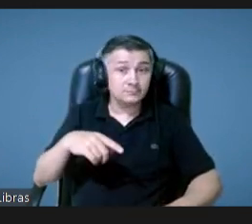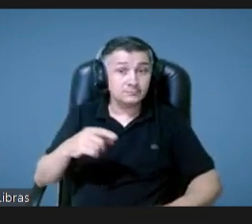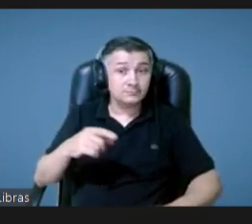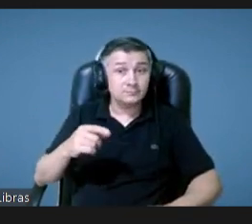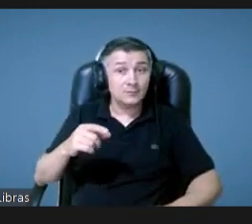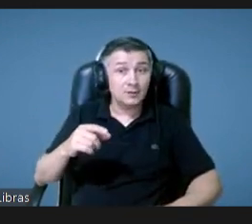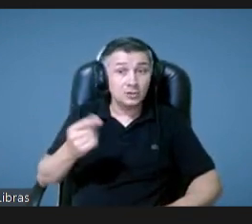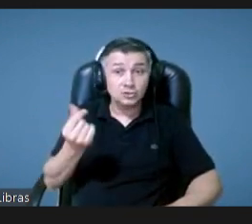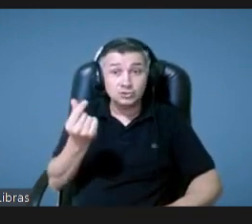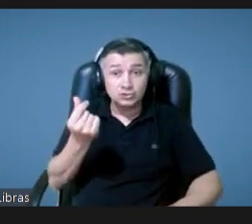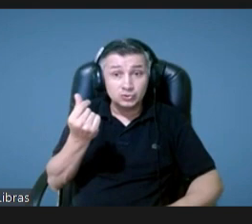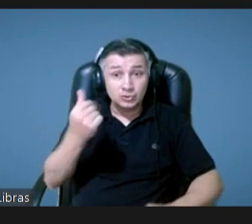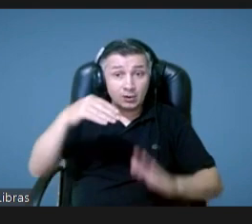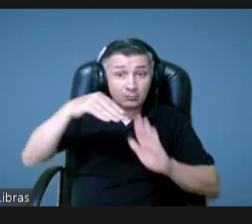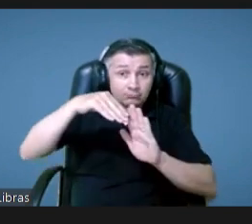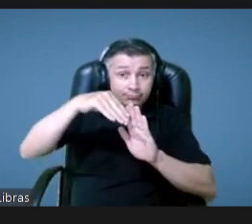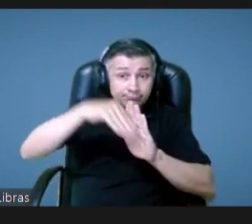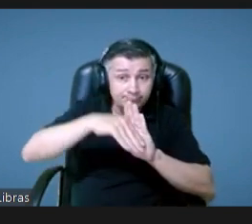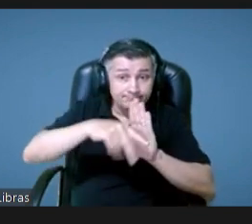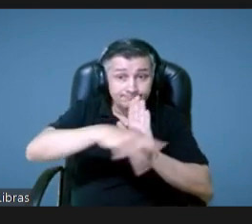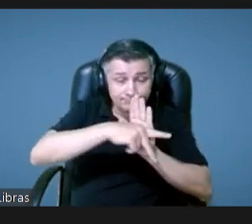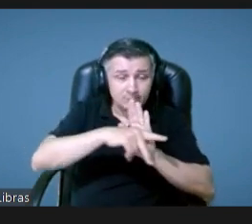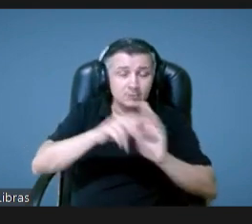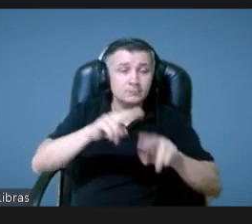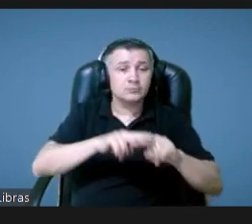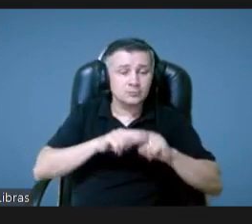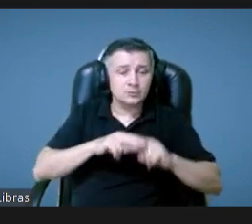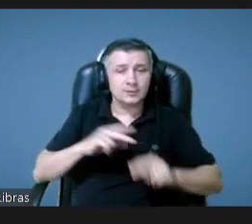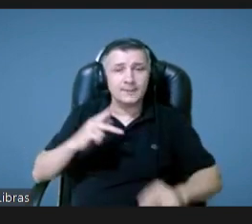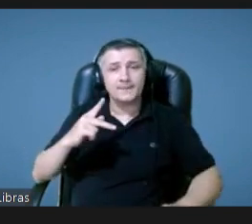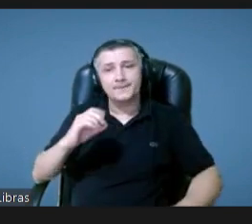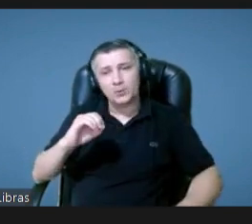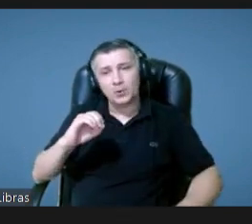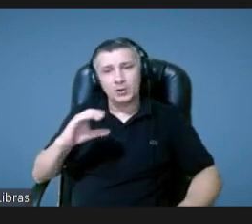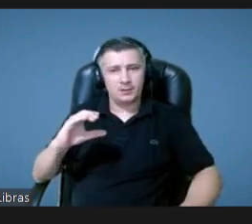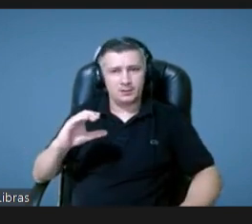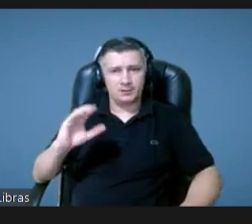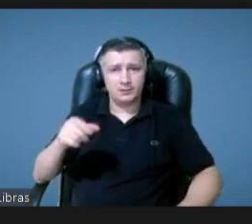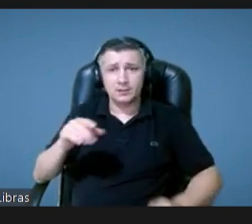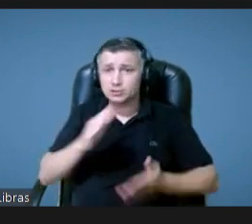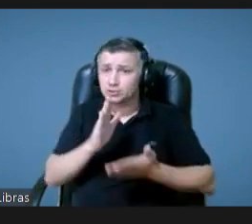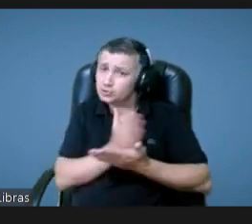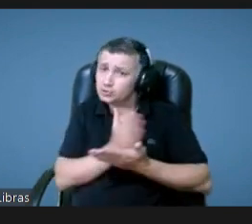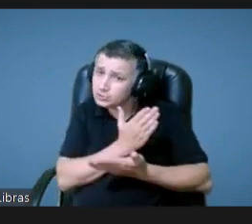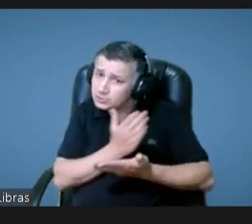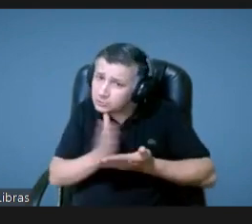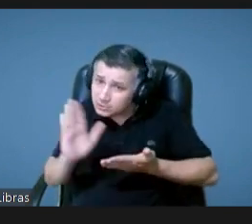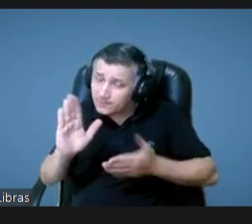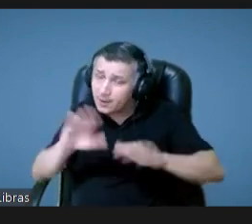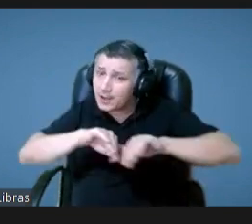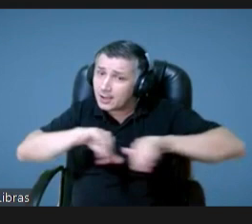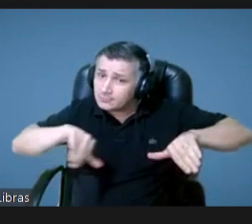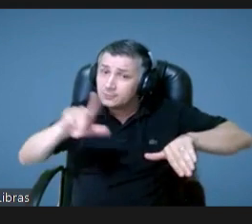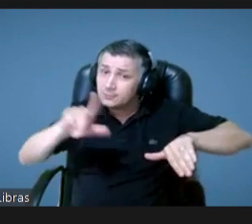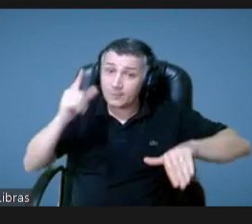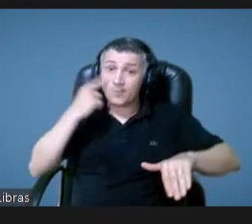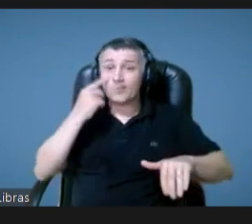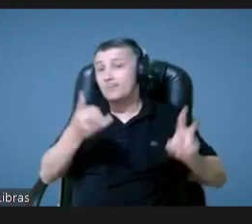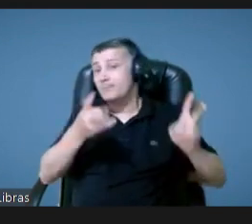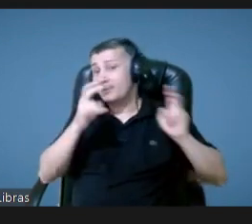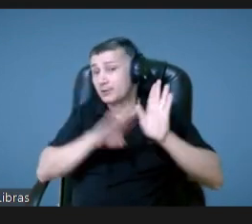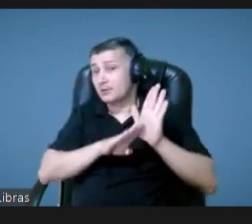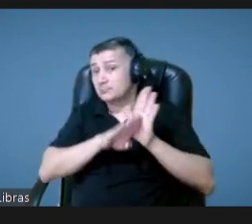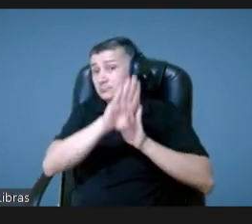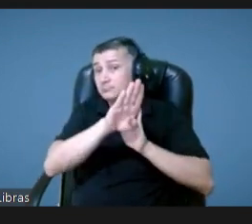the main effect is the drop in the recognition of revenue of the real estate business line. If we